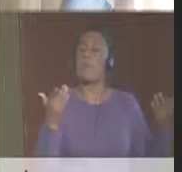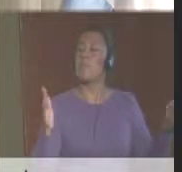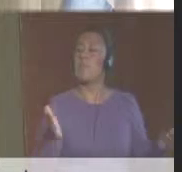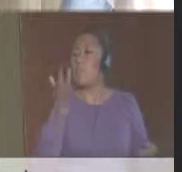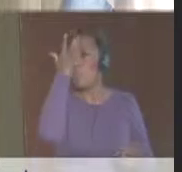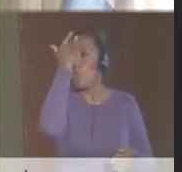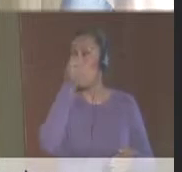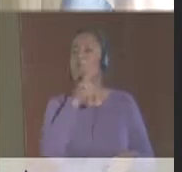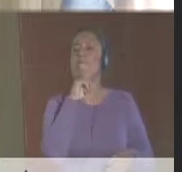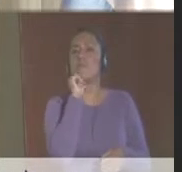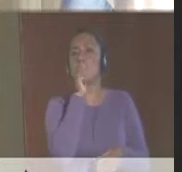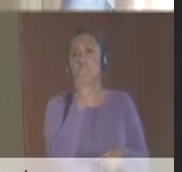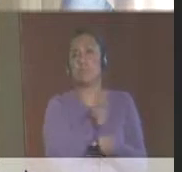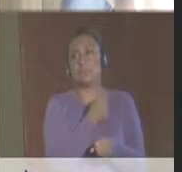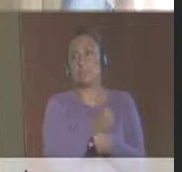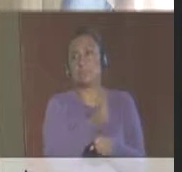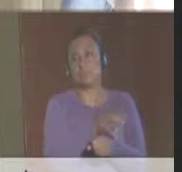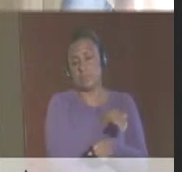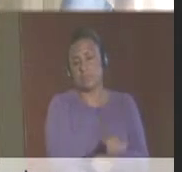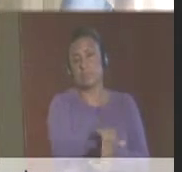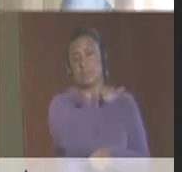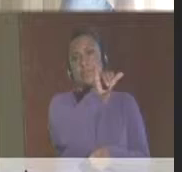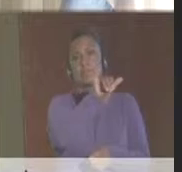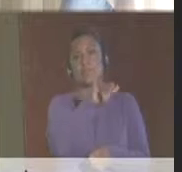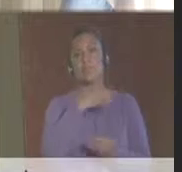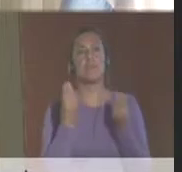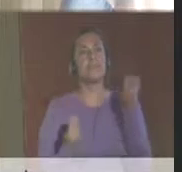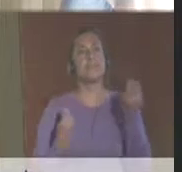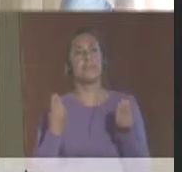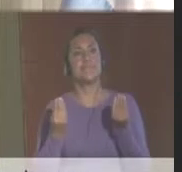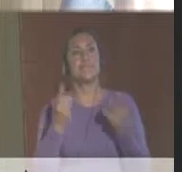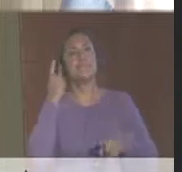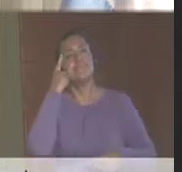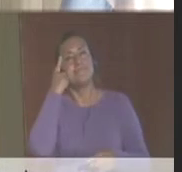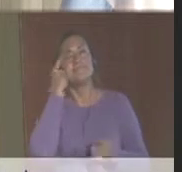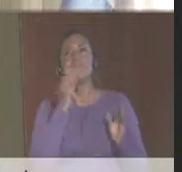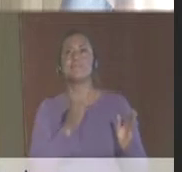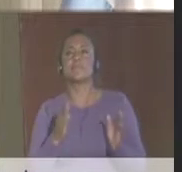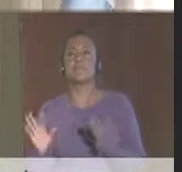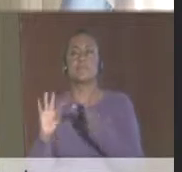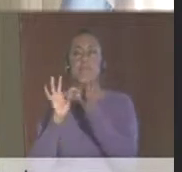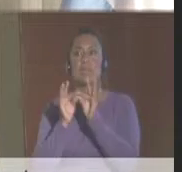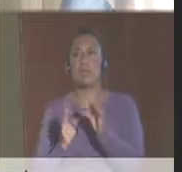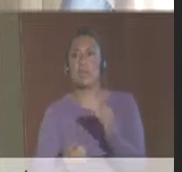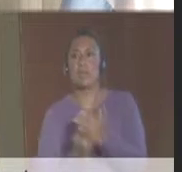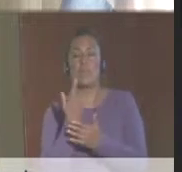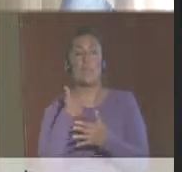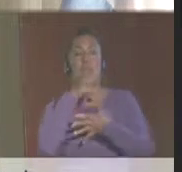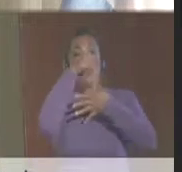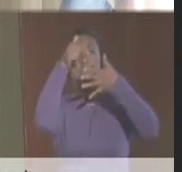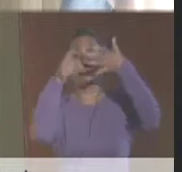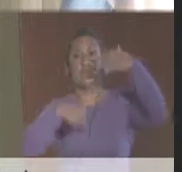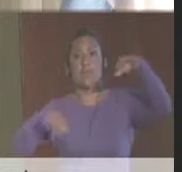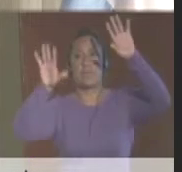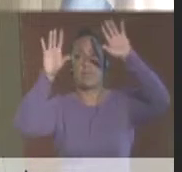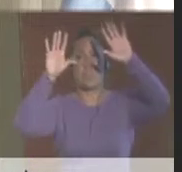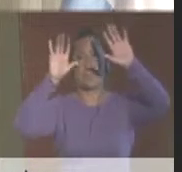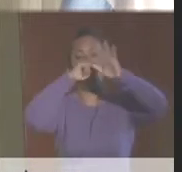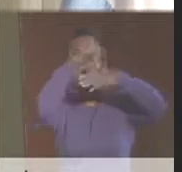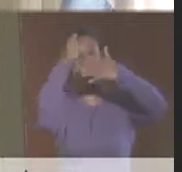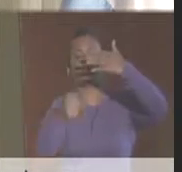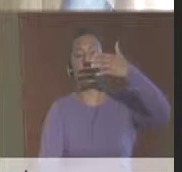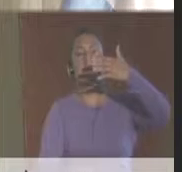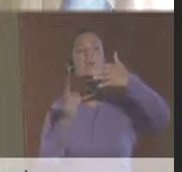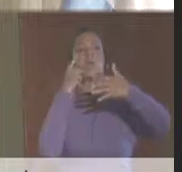and encourages us to continue forging ahead with more things to do. We continue the methodology of resilient cities that has